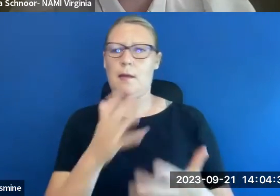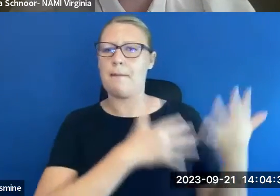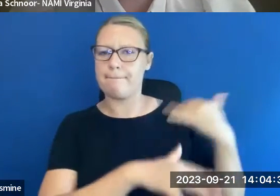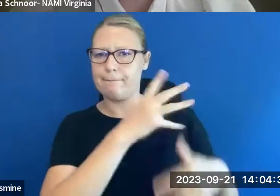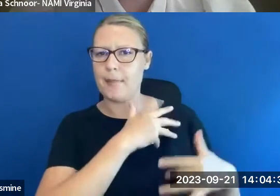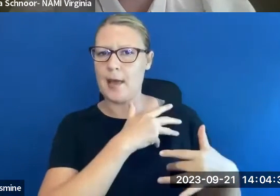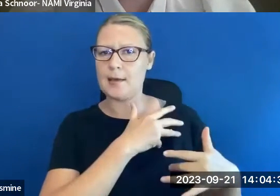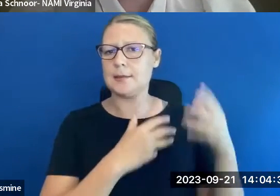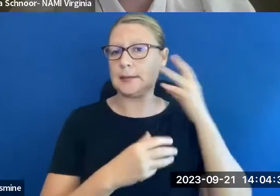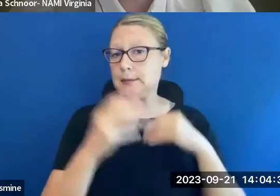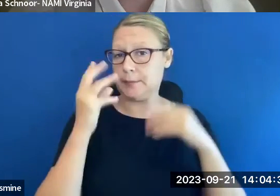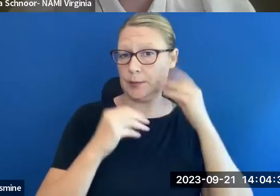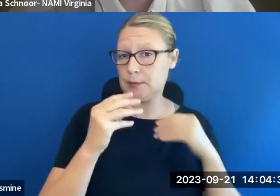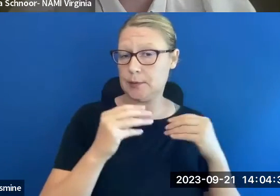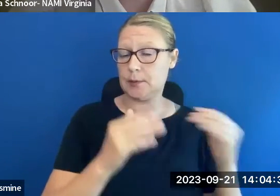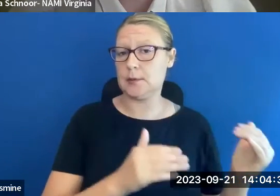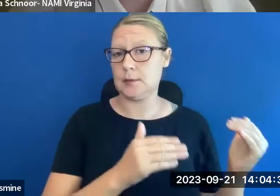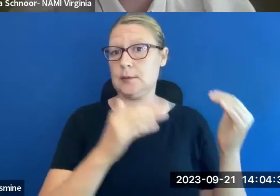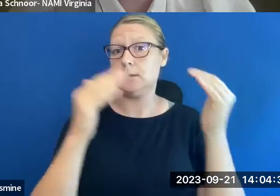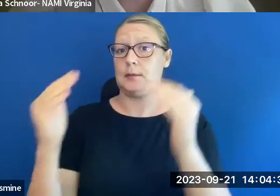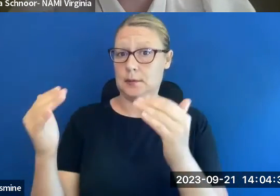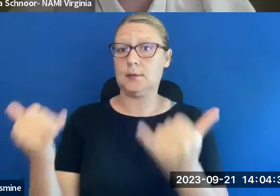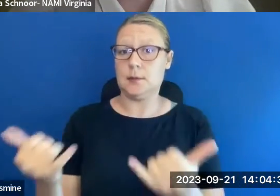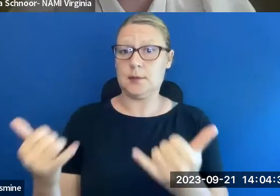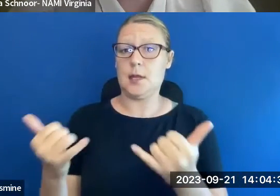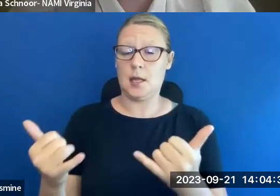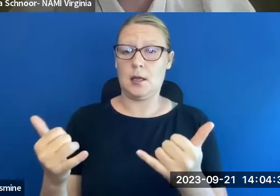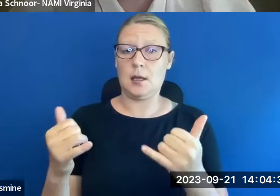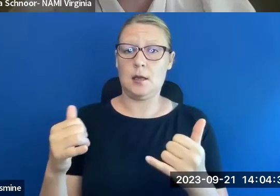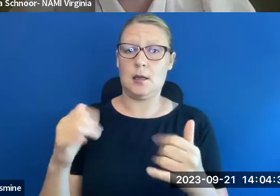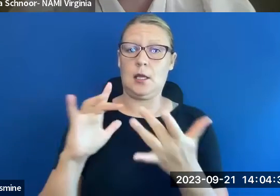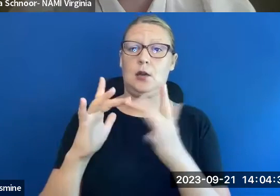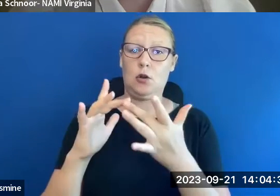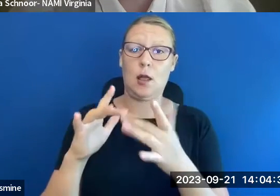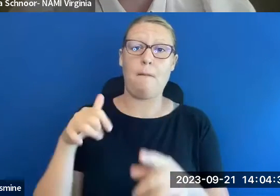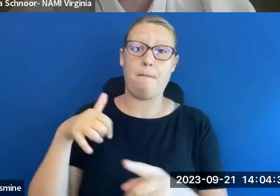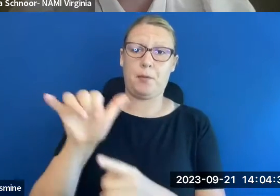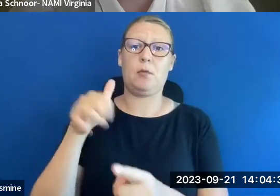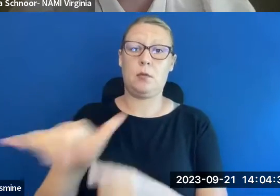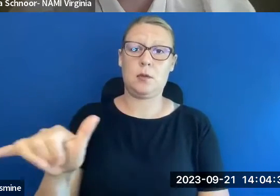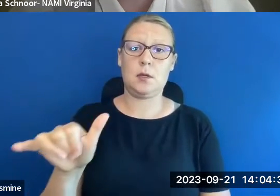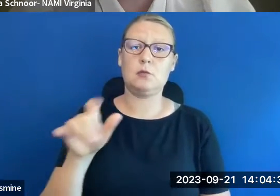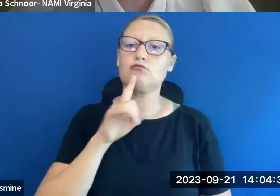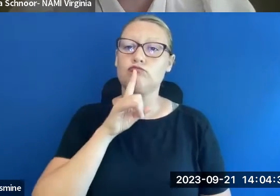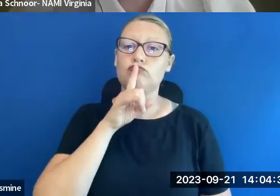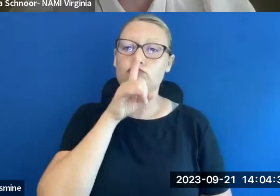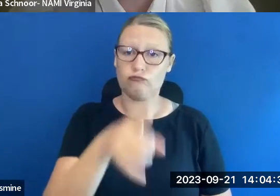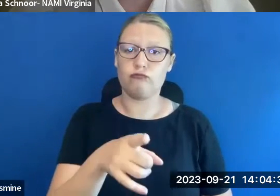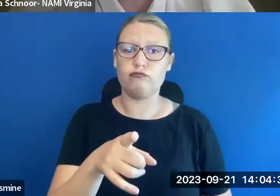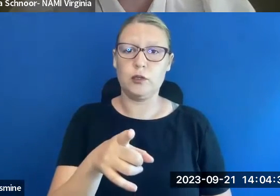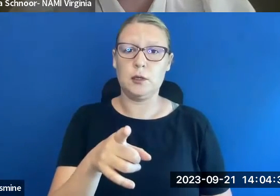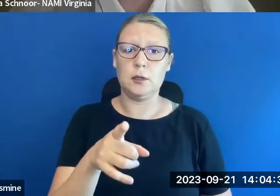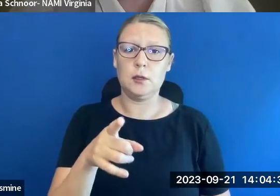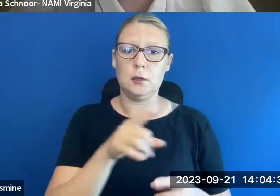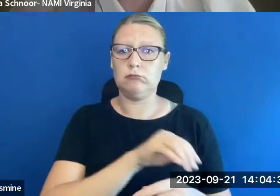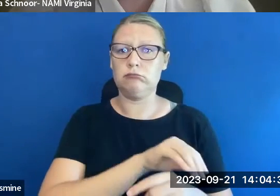past. And so cyberbullying in itself is a real thing. And with a lot of the youth being involved on the internet,